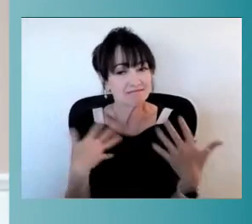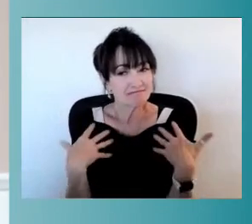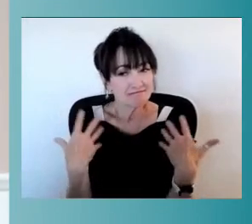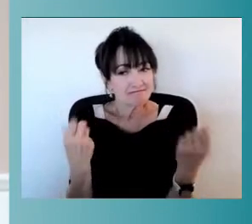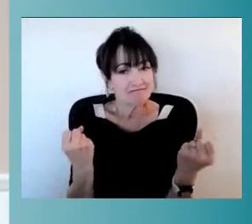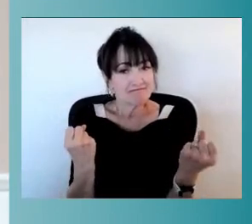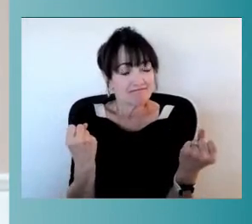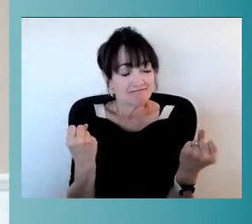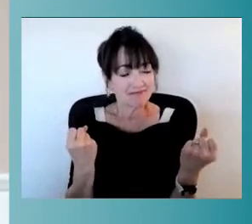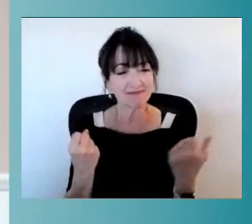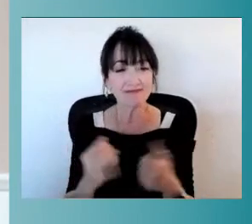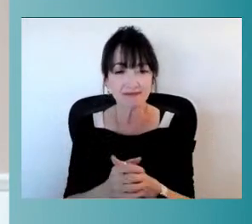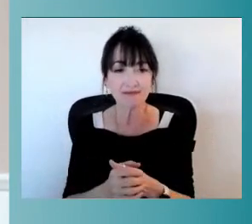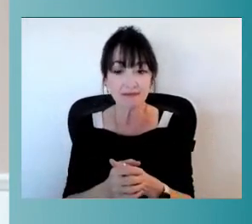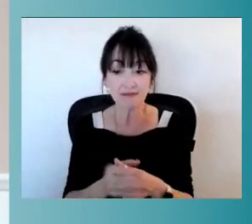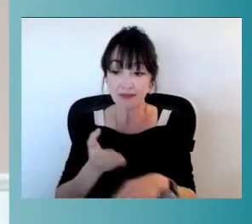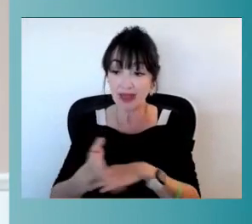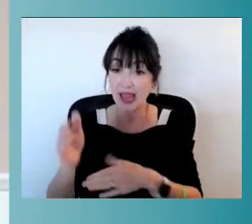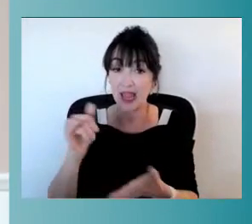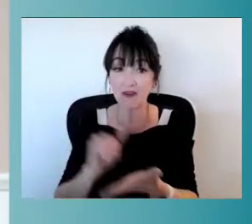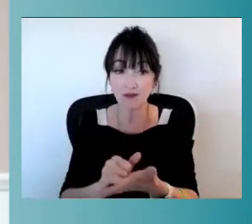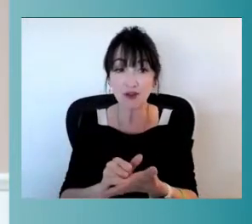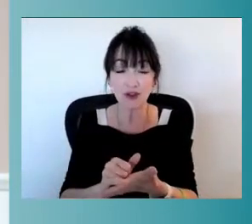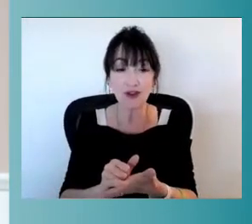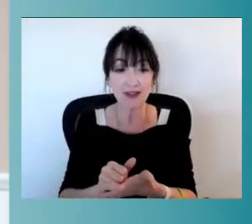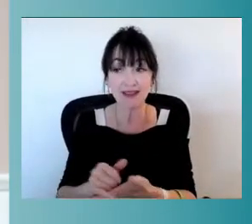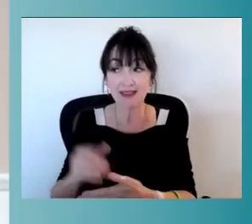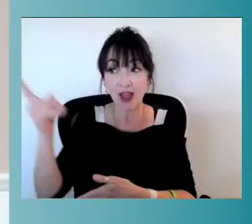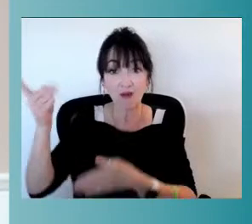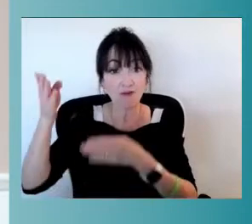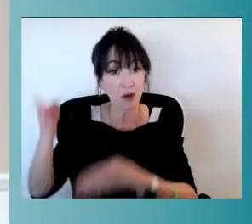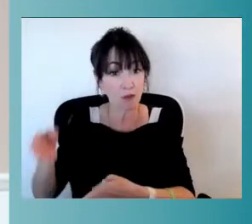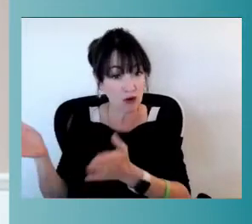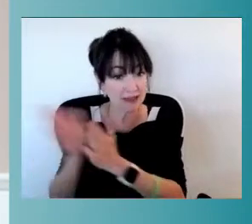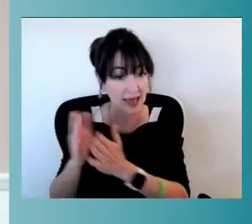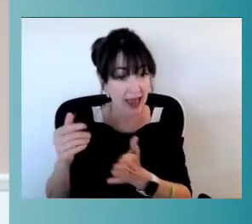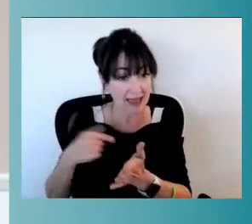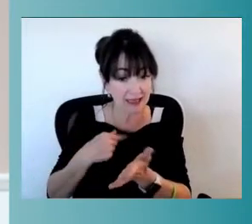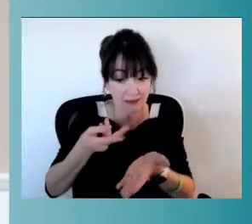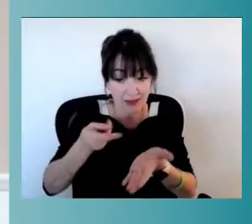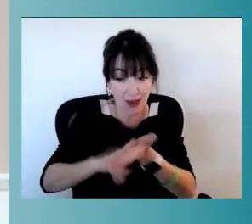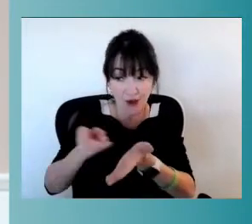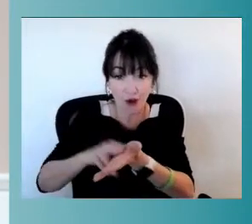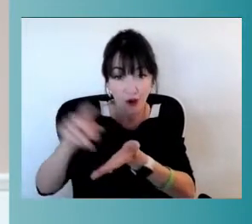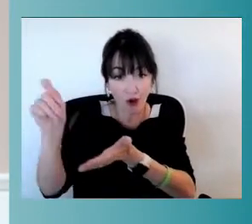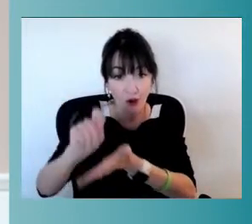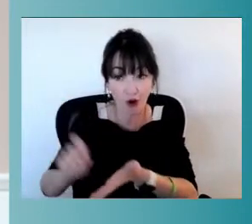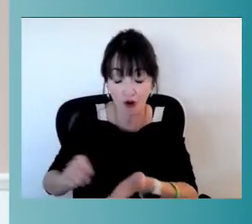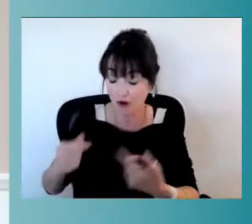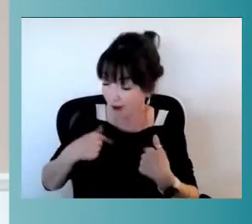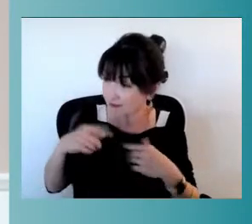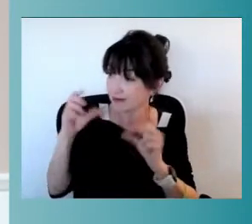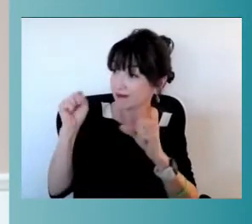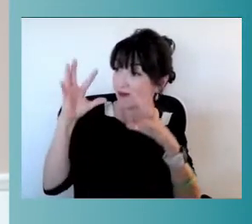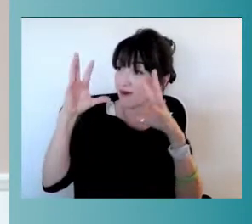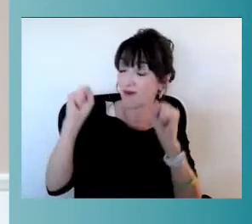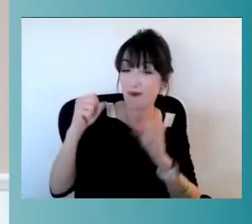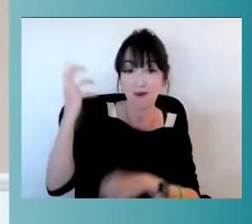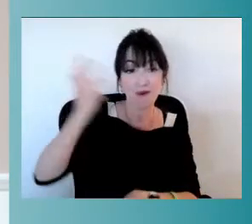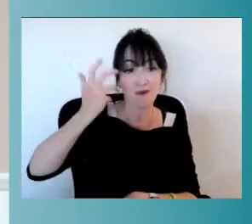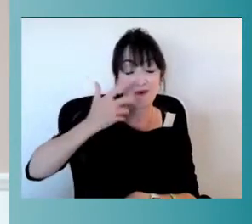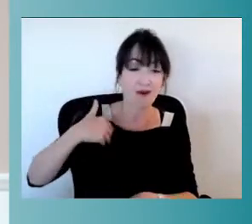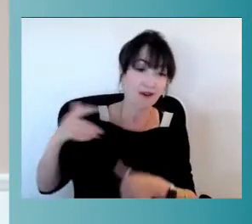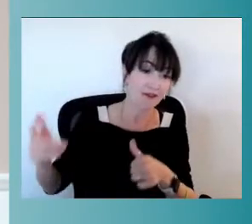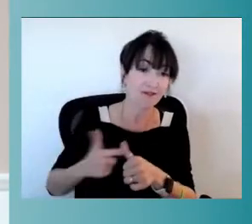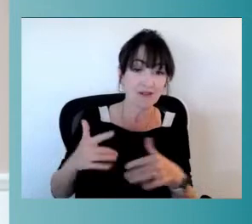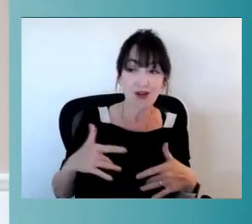that, we were rolling out the speakers, and someone asked for my autograph. So I was like, whoa, the first event. And so I just was absolutely